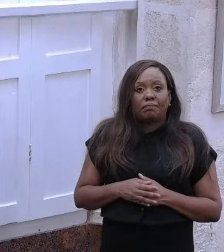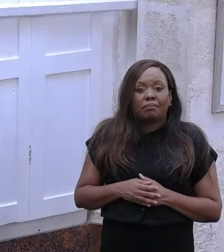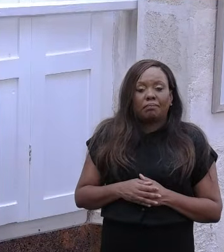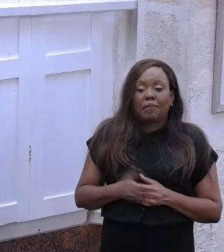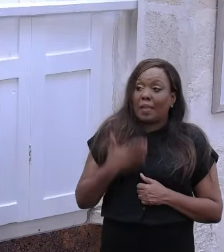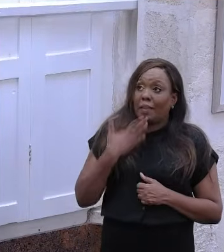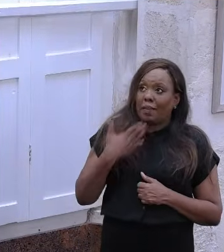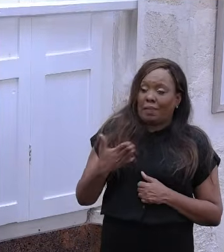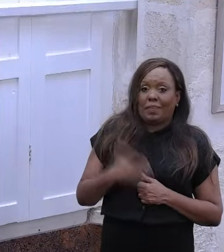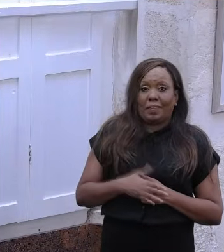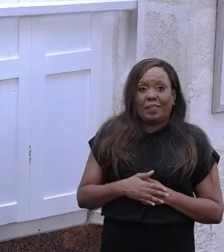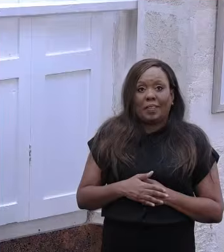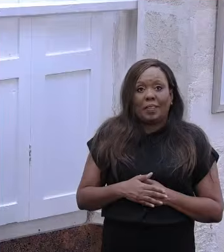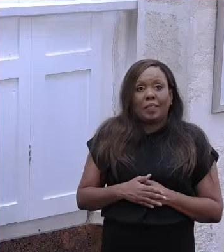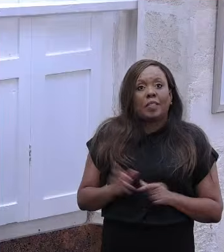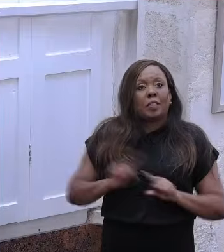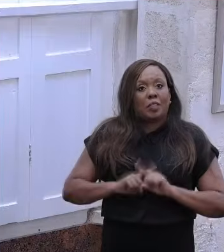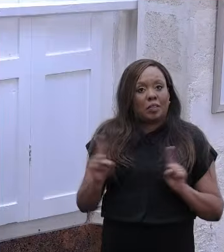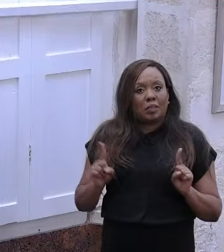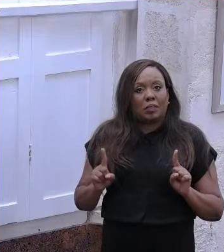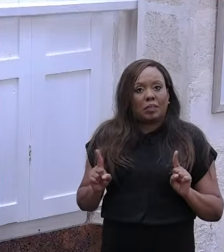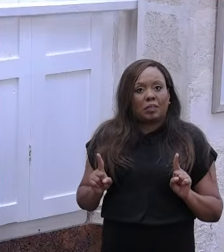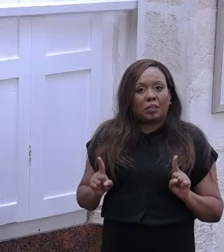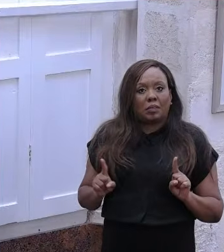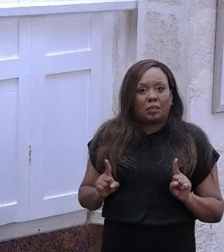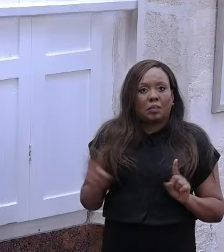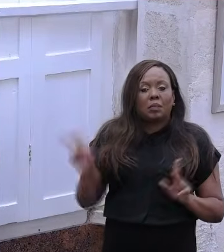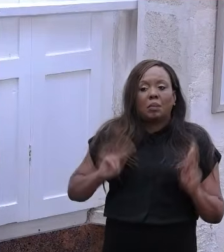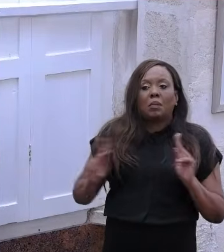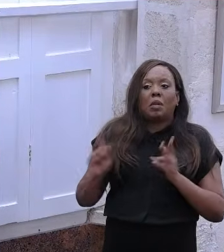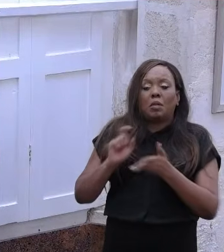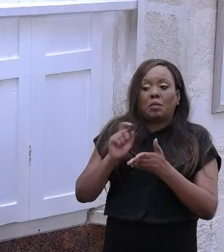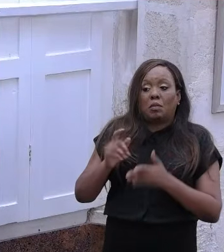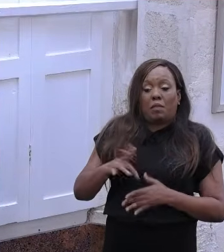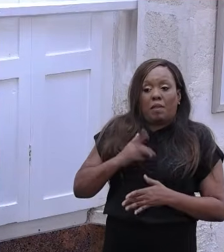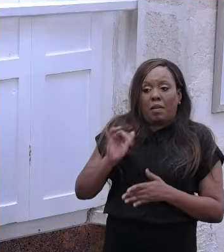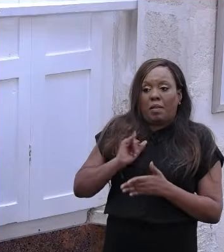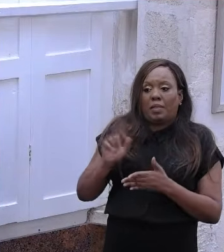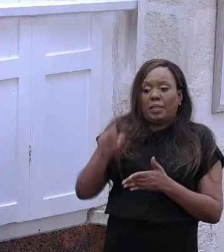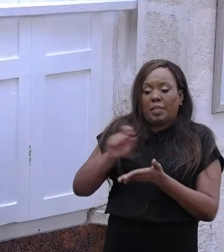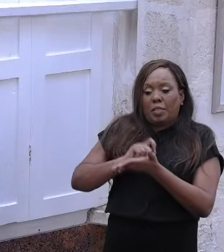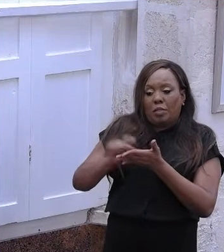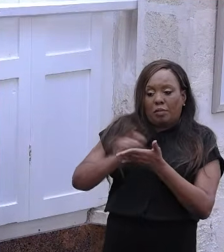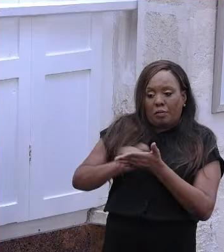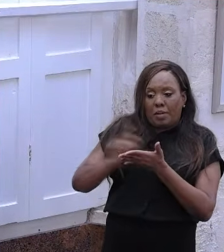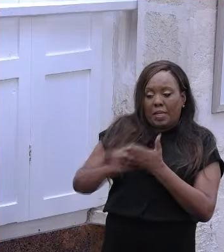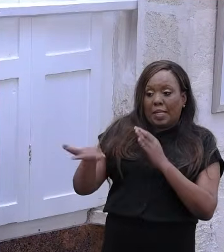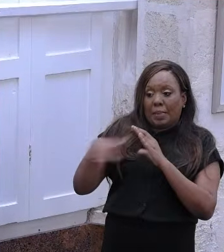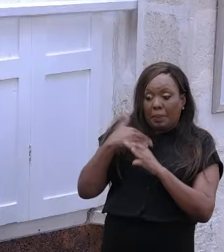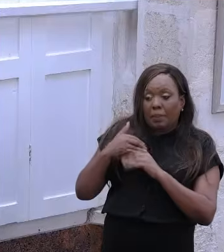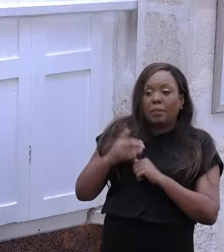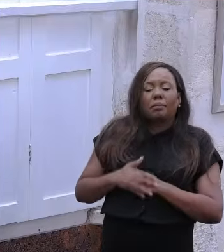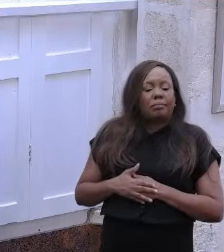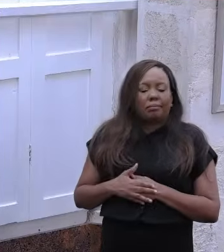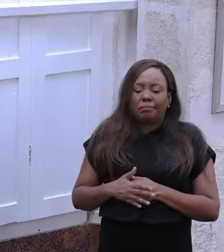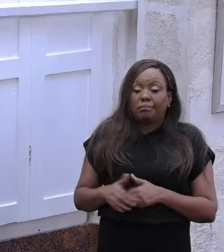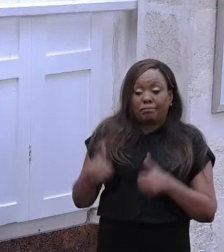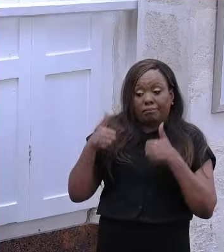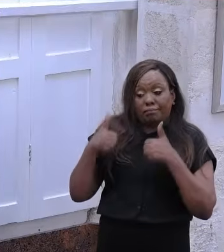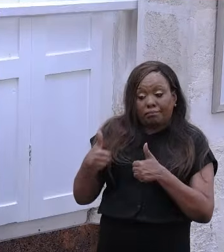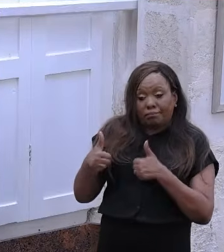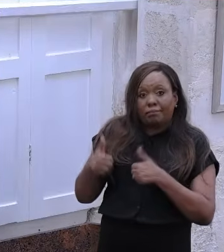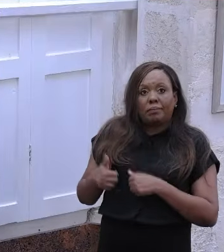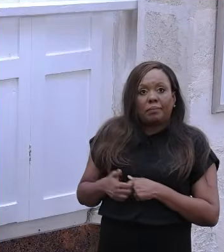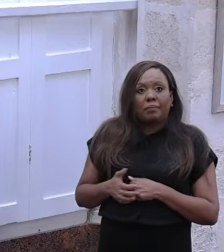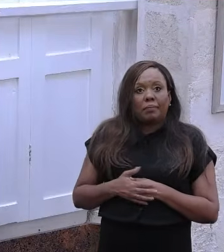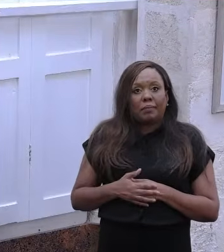but for the fact that they did indeed write and felt the need, and justifiably so, to write this committee, I think